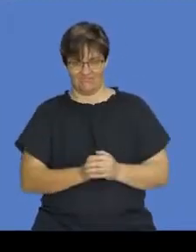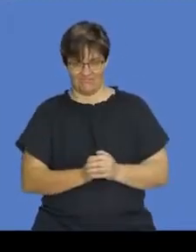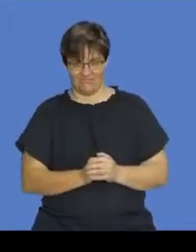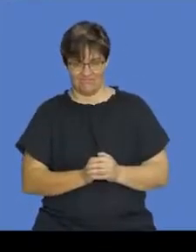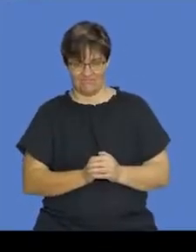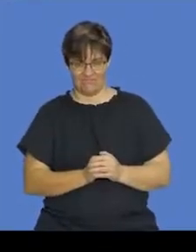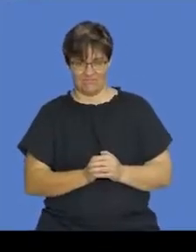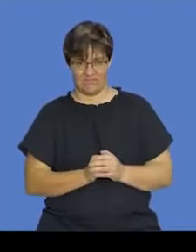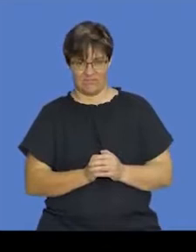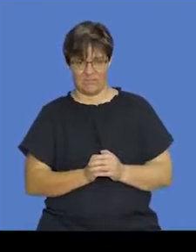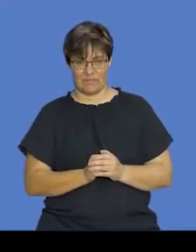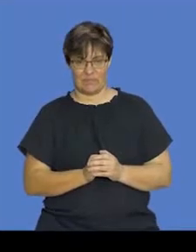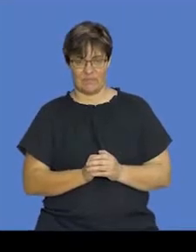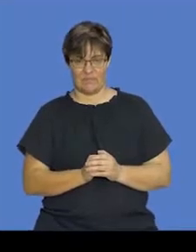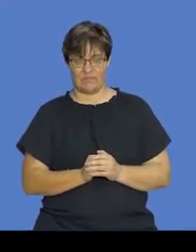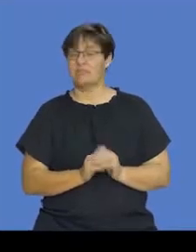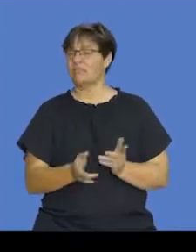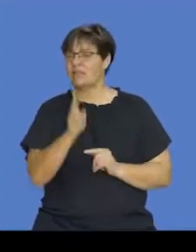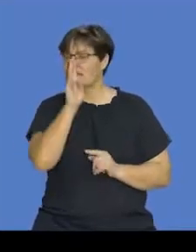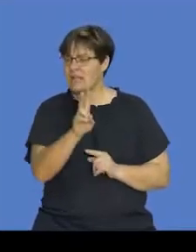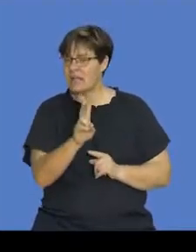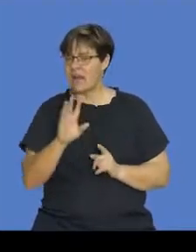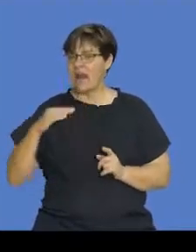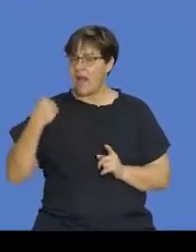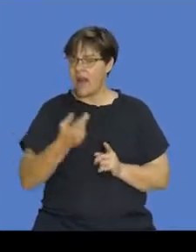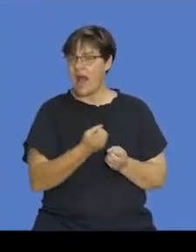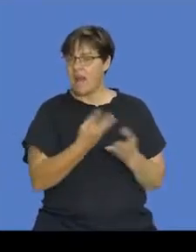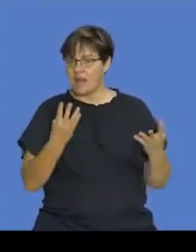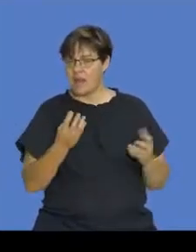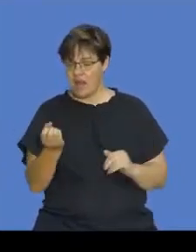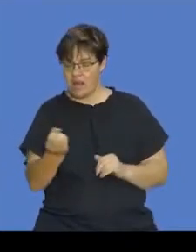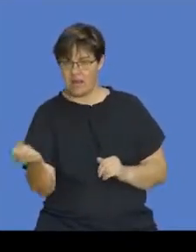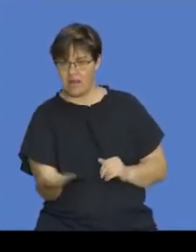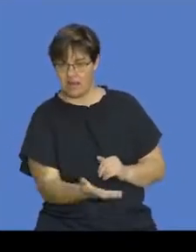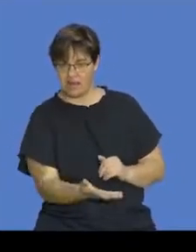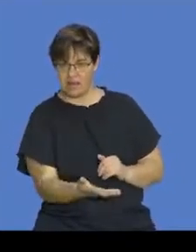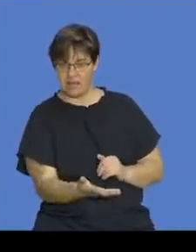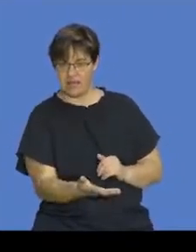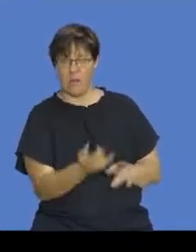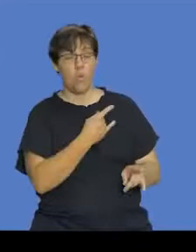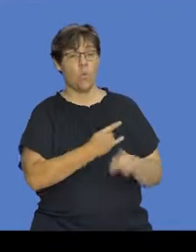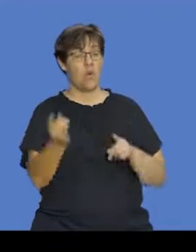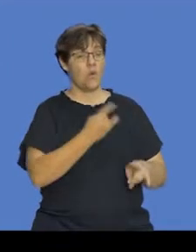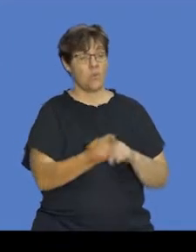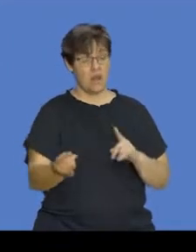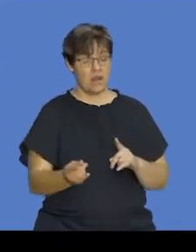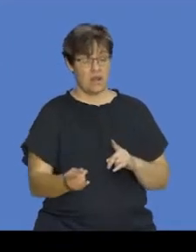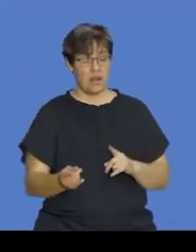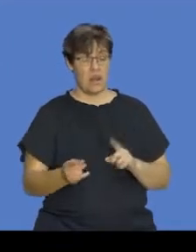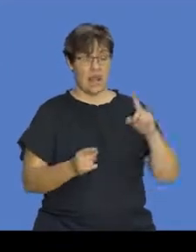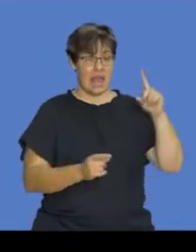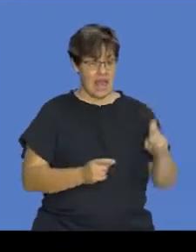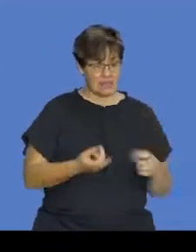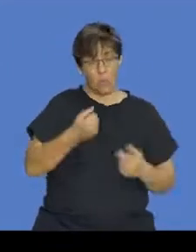Now, if we look at how many times you can you can win rolling dice